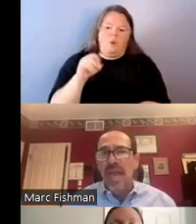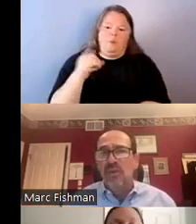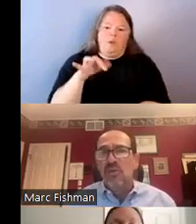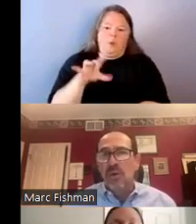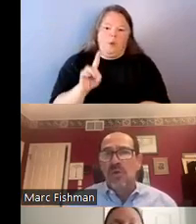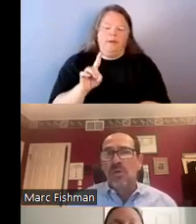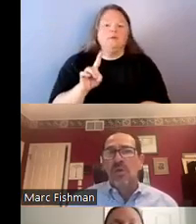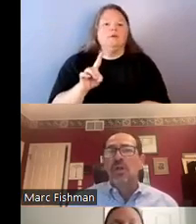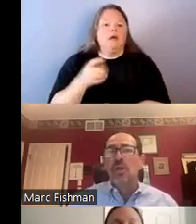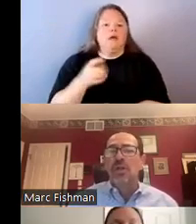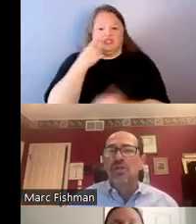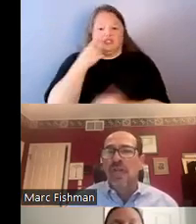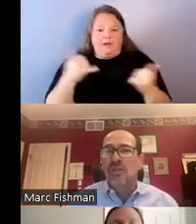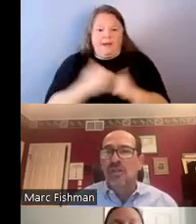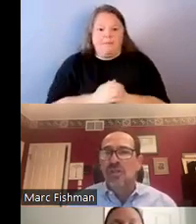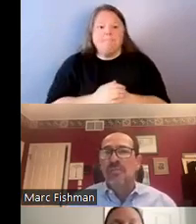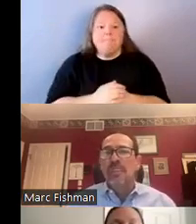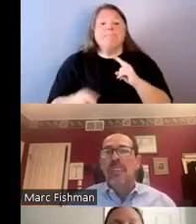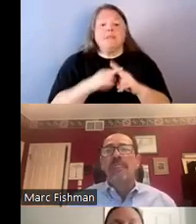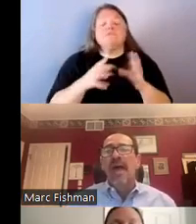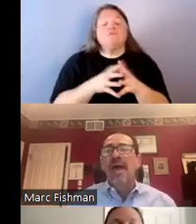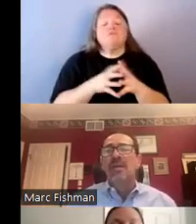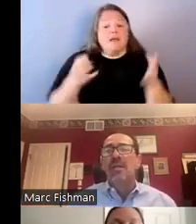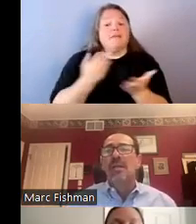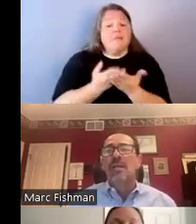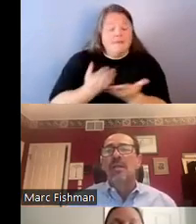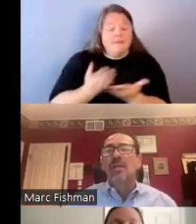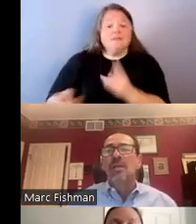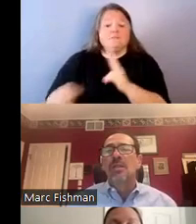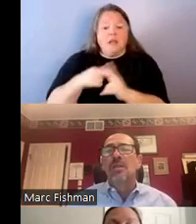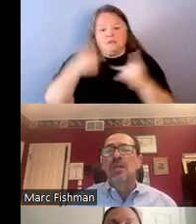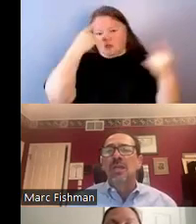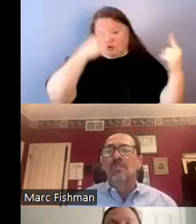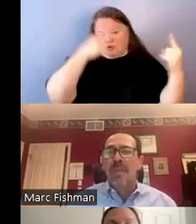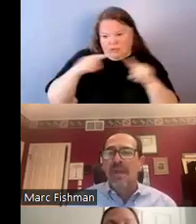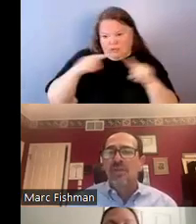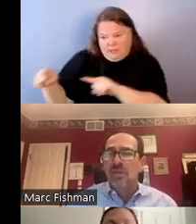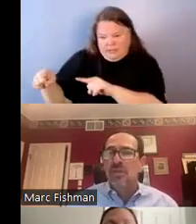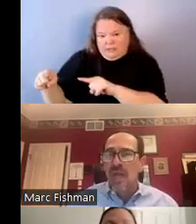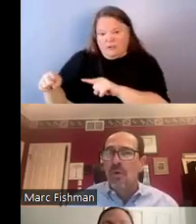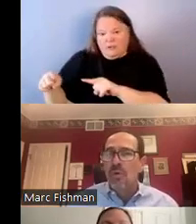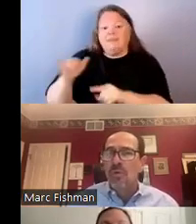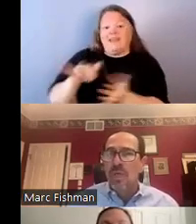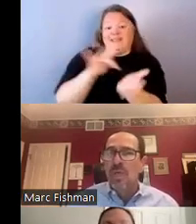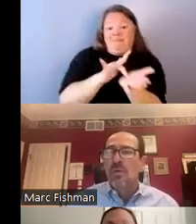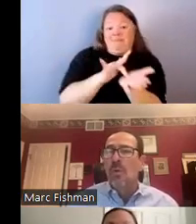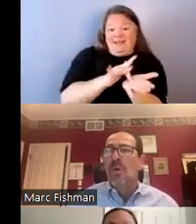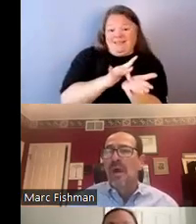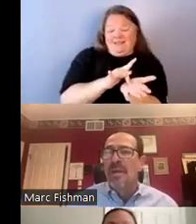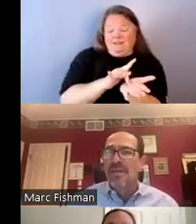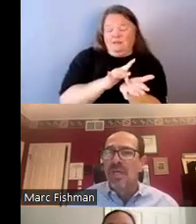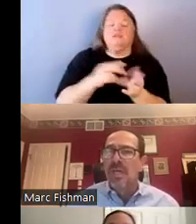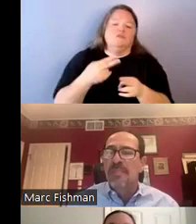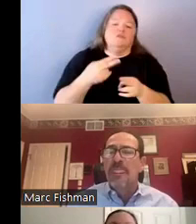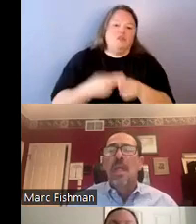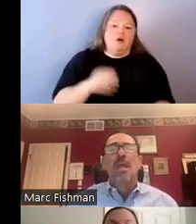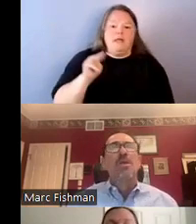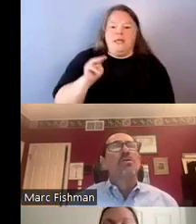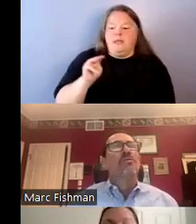evidence and expert clinical consensus that the medicines, MOUD or